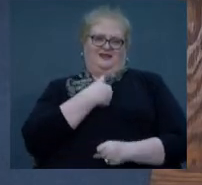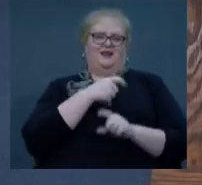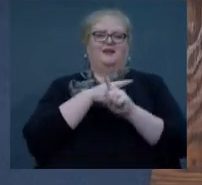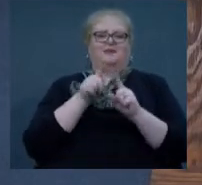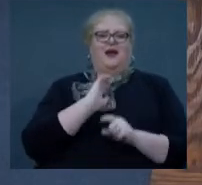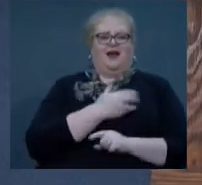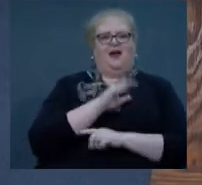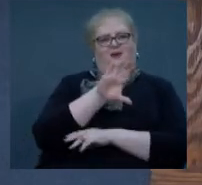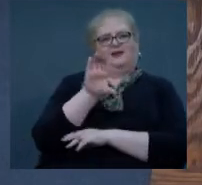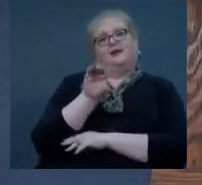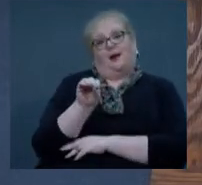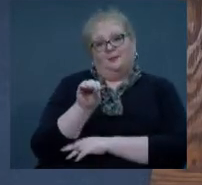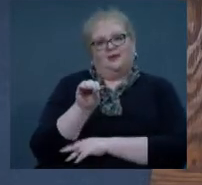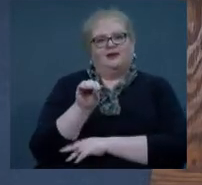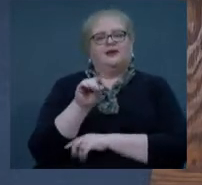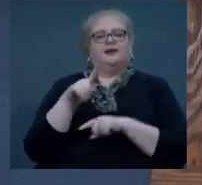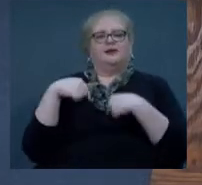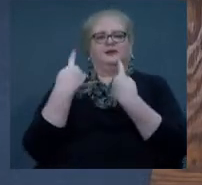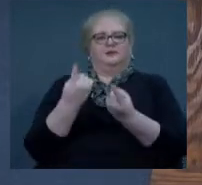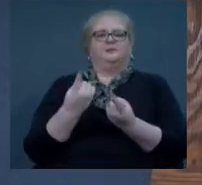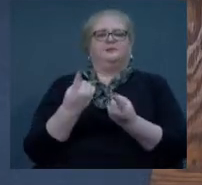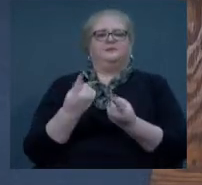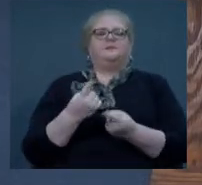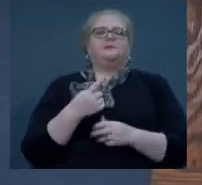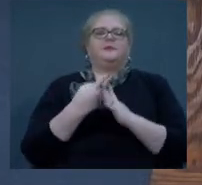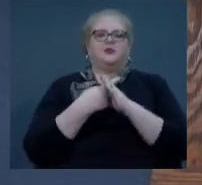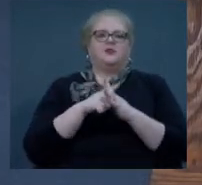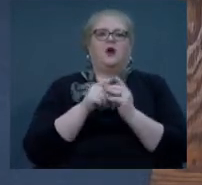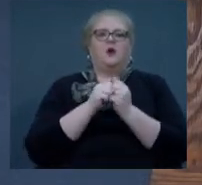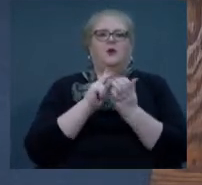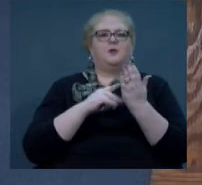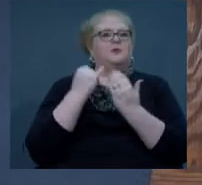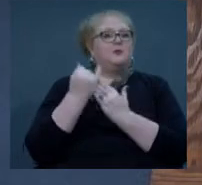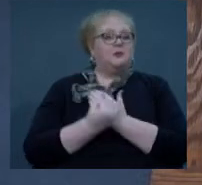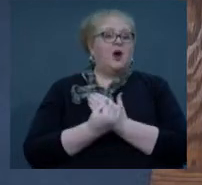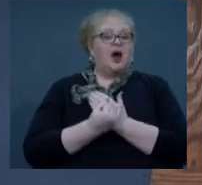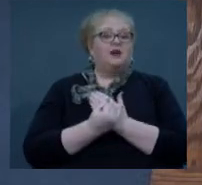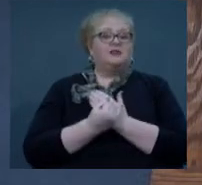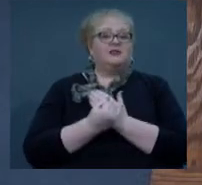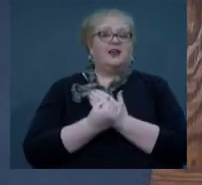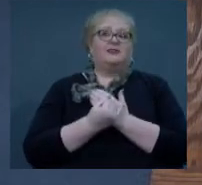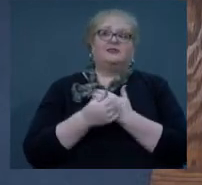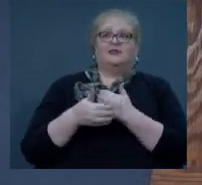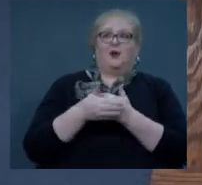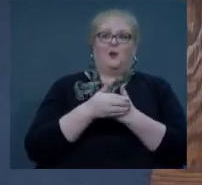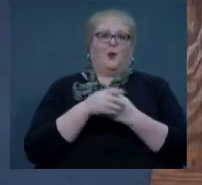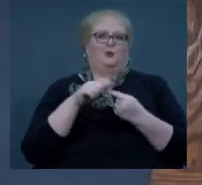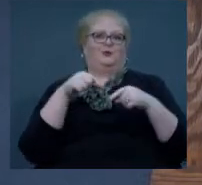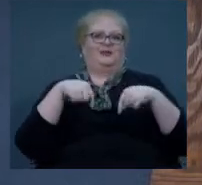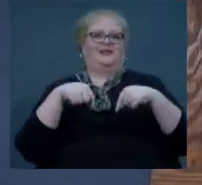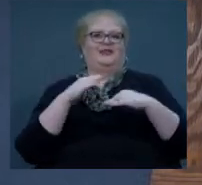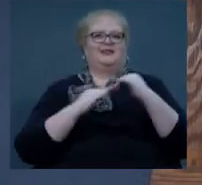has, starting with some projects very close to this building.